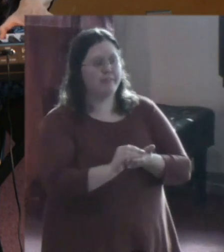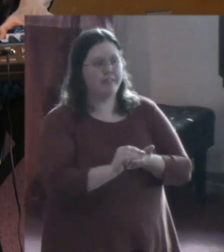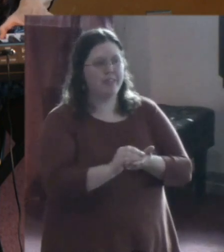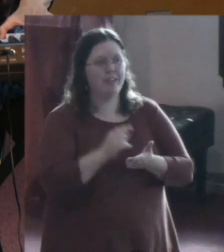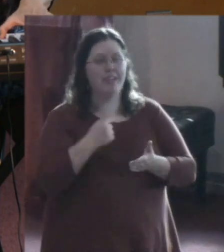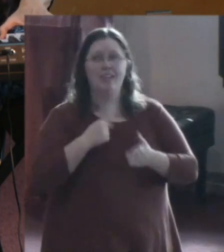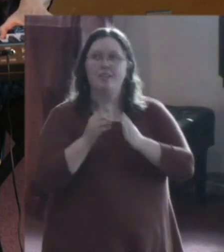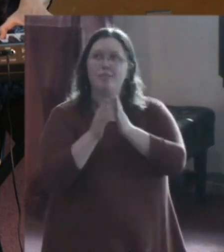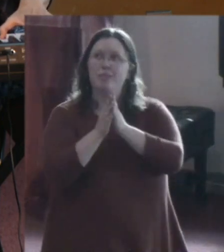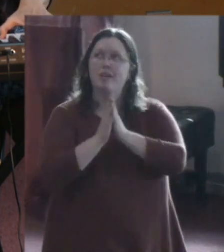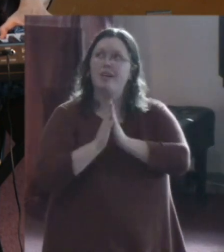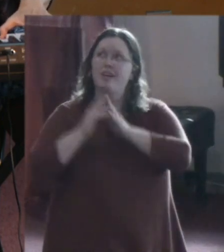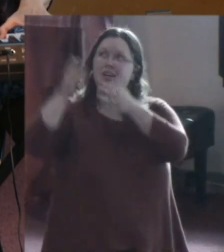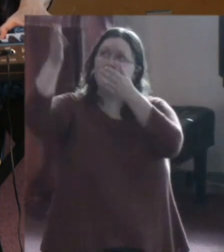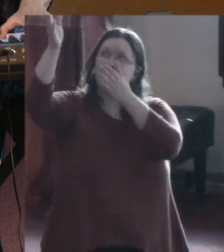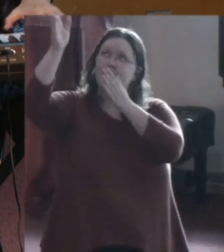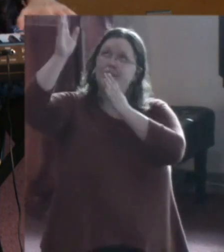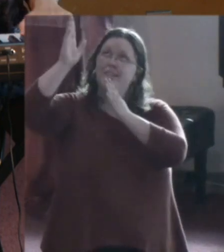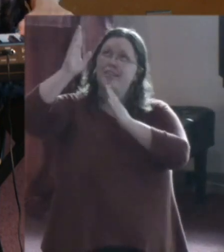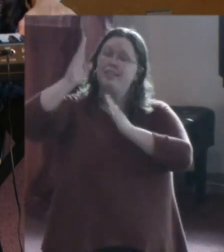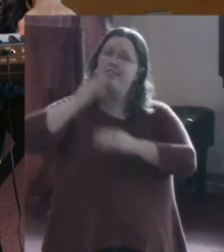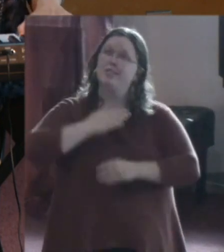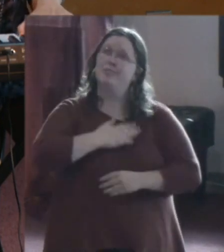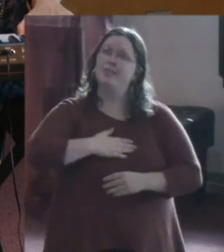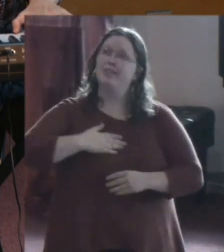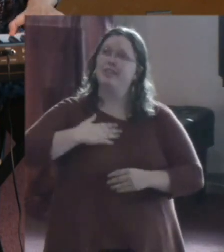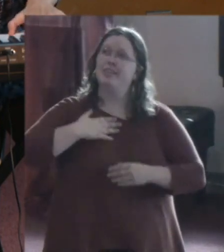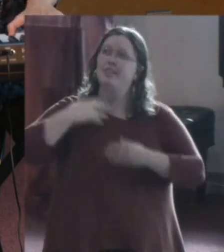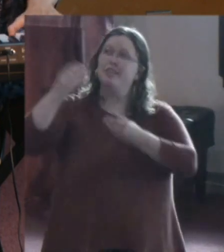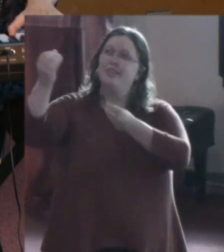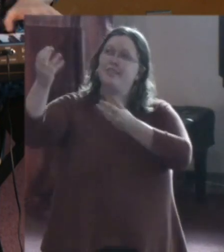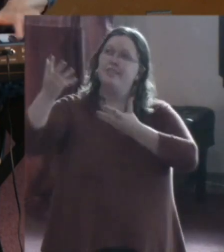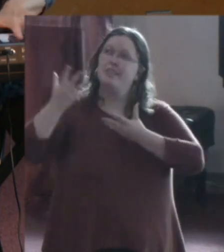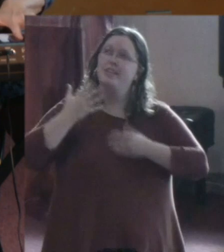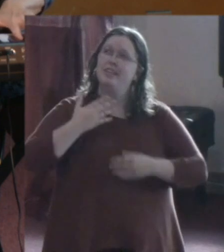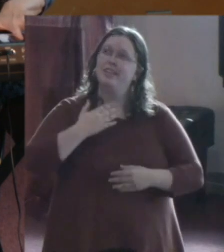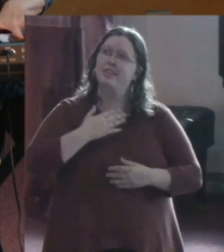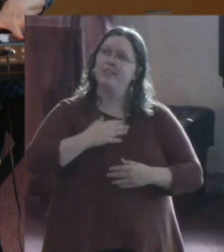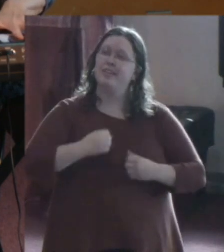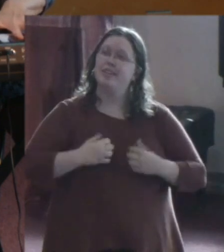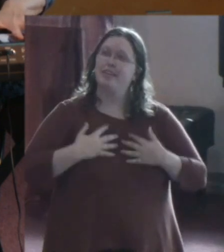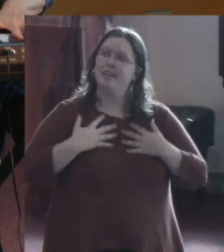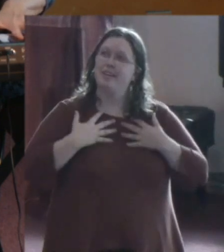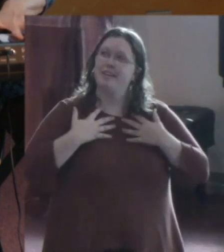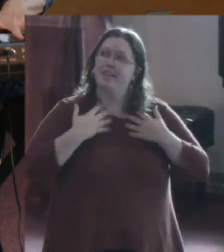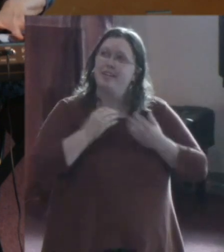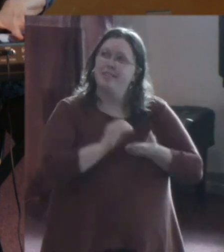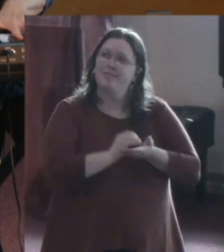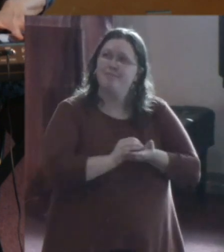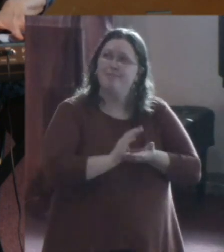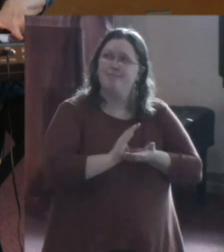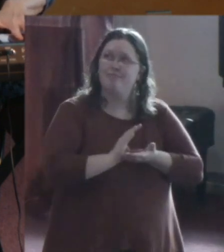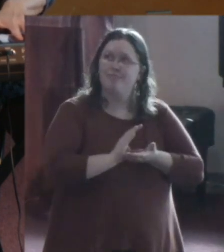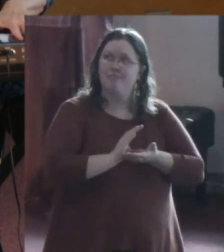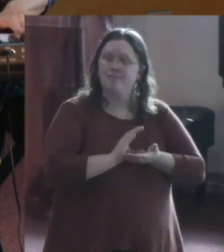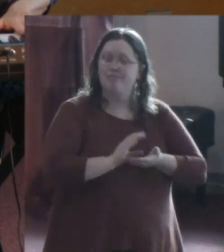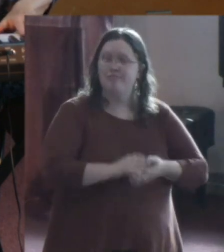I pray, God, please fill me up.